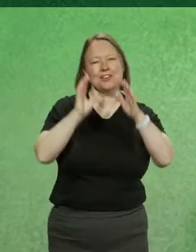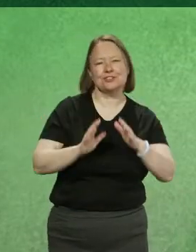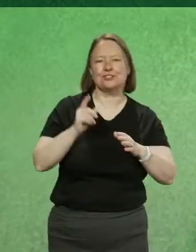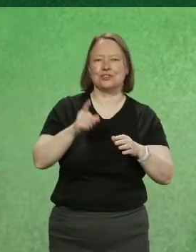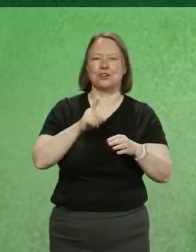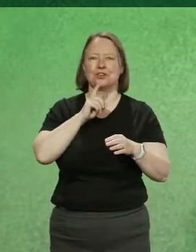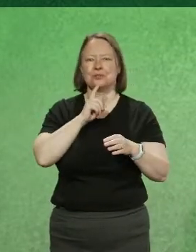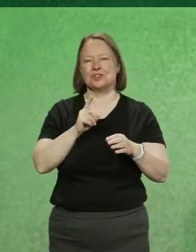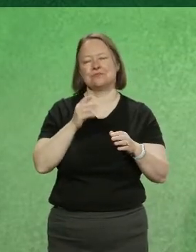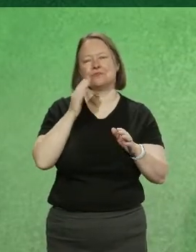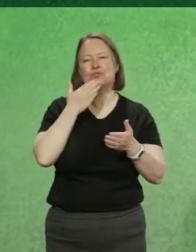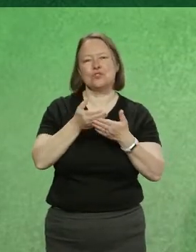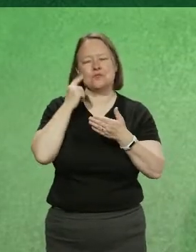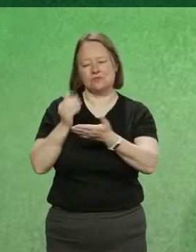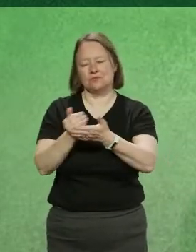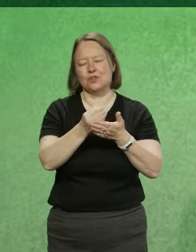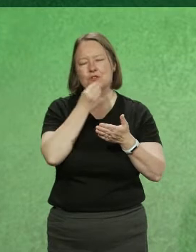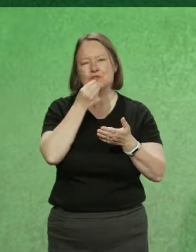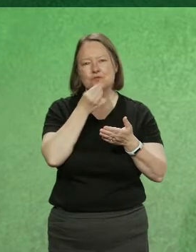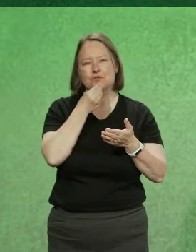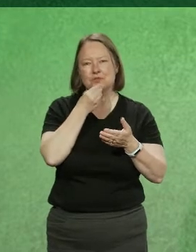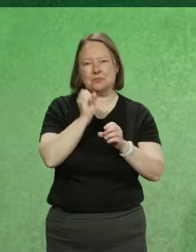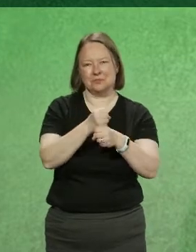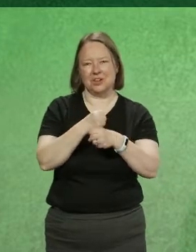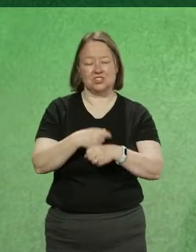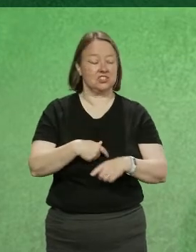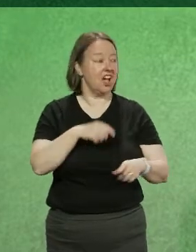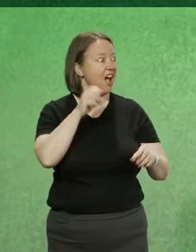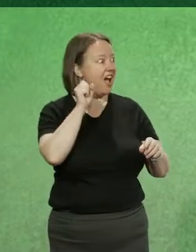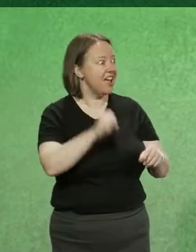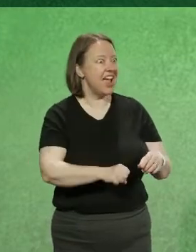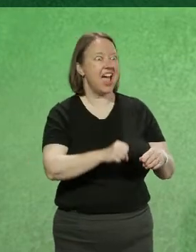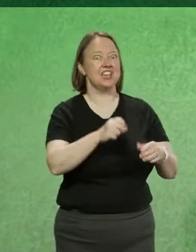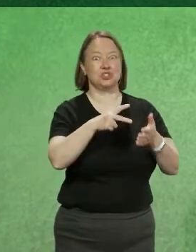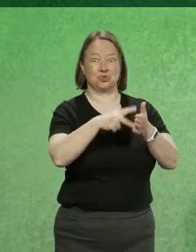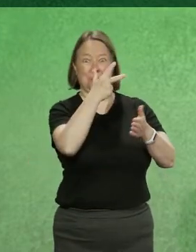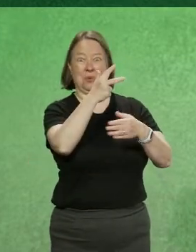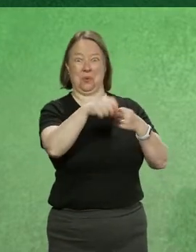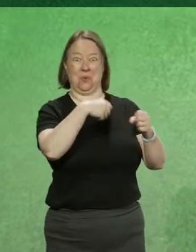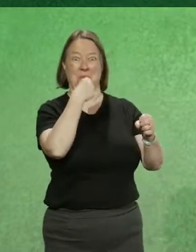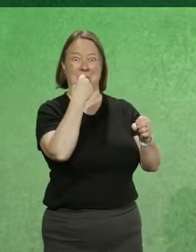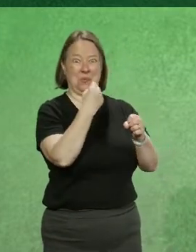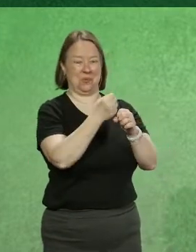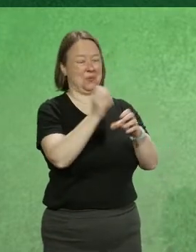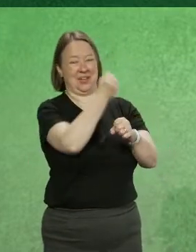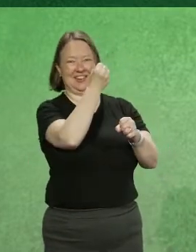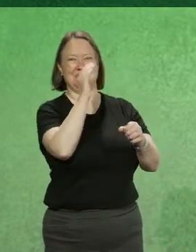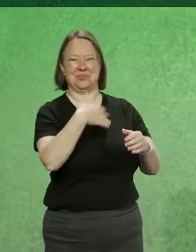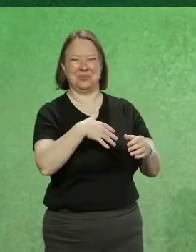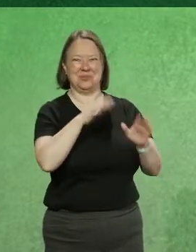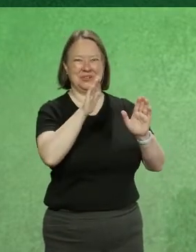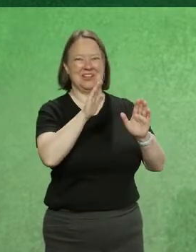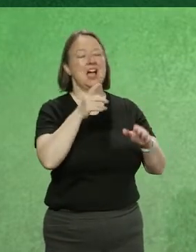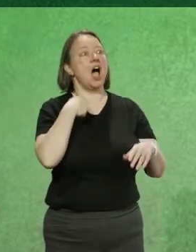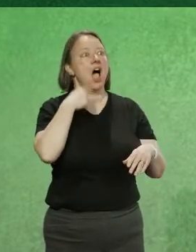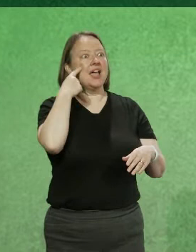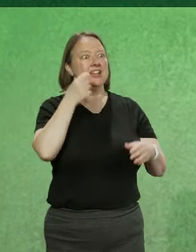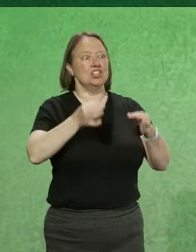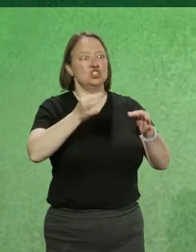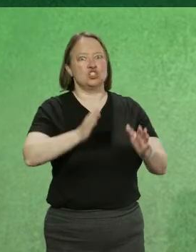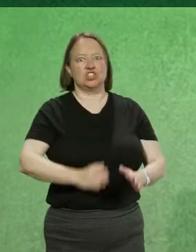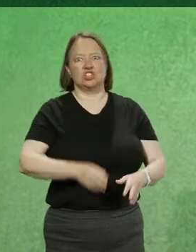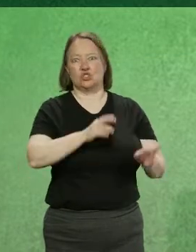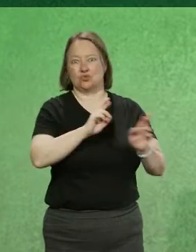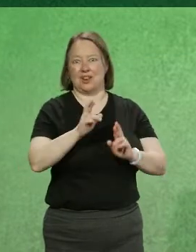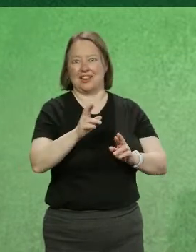for dry food production. Yeah, that's it. Yes, triple win there. Fantastic. Looks like the judges are ready to